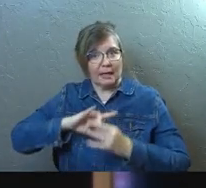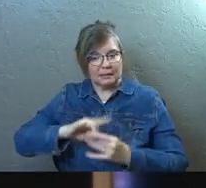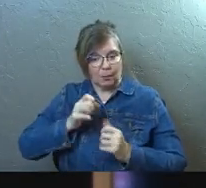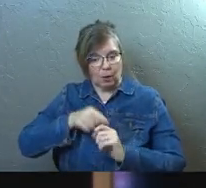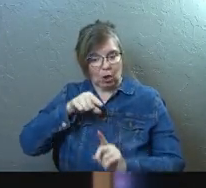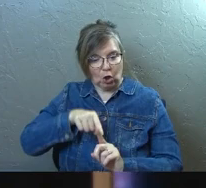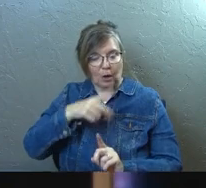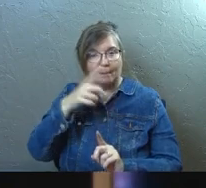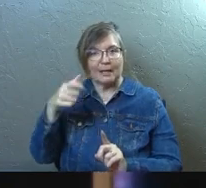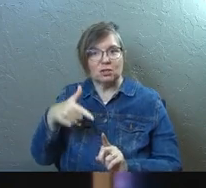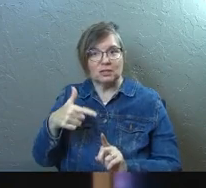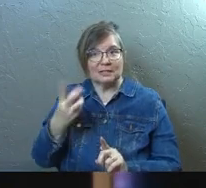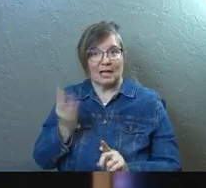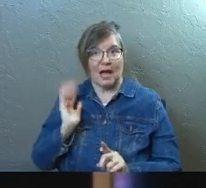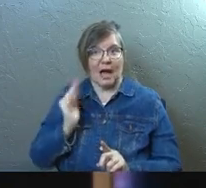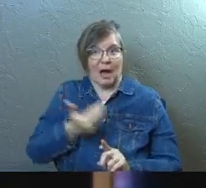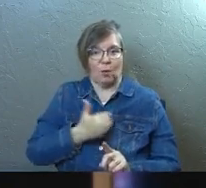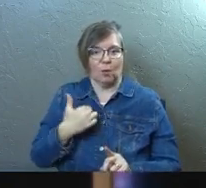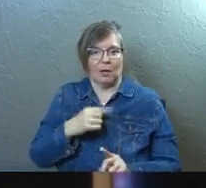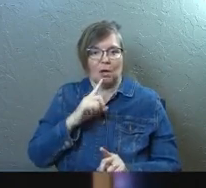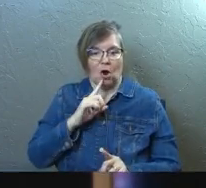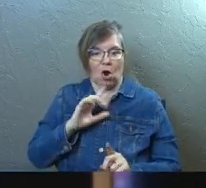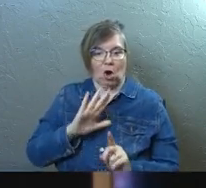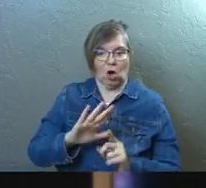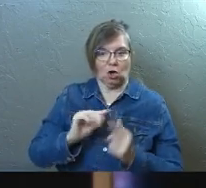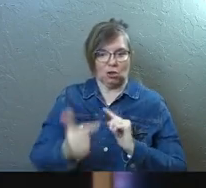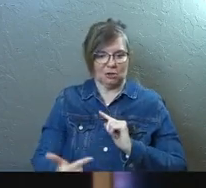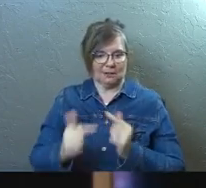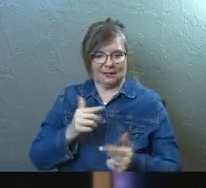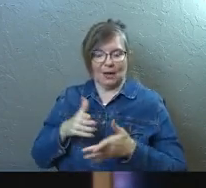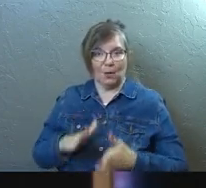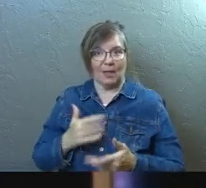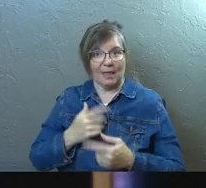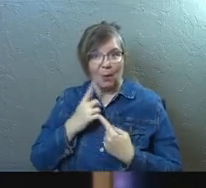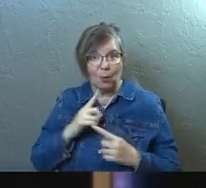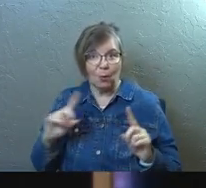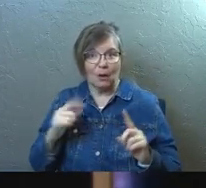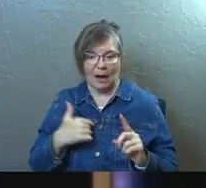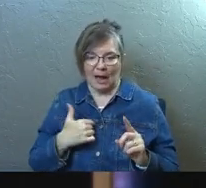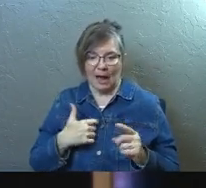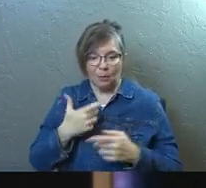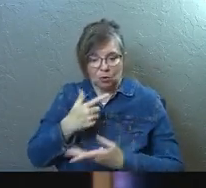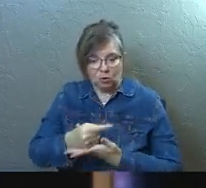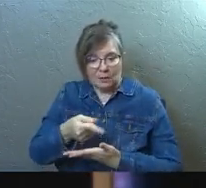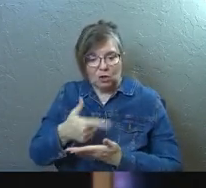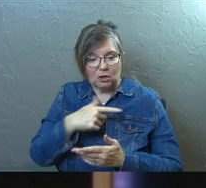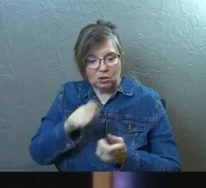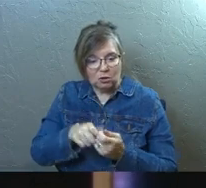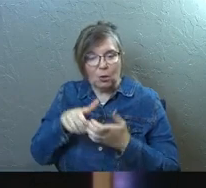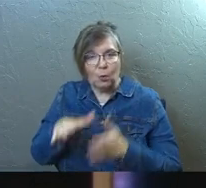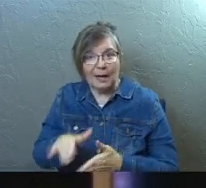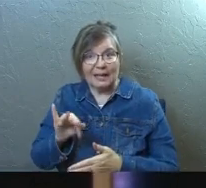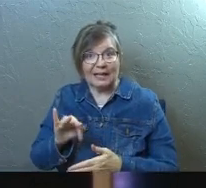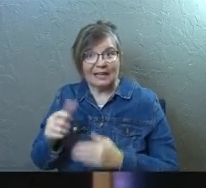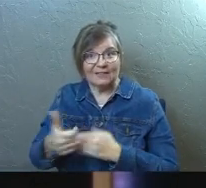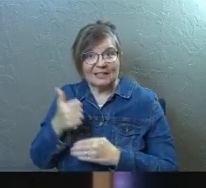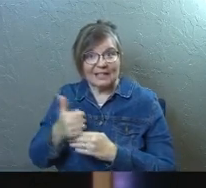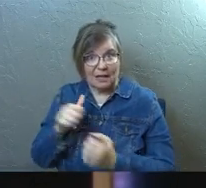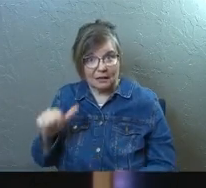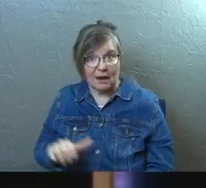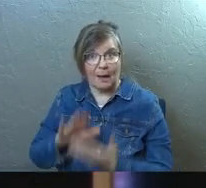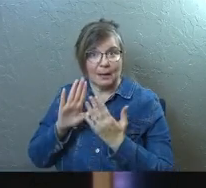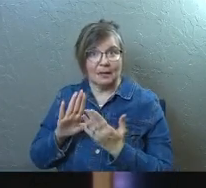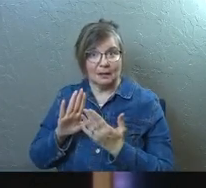relationship with her, and because she is ours and we are hers, like that's the way that that works. I'm gonna treat her in a certain way, and if danger